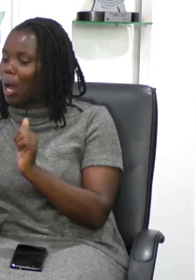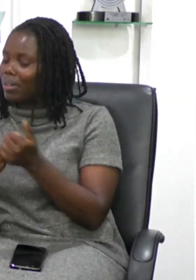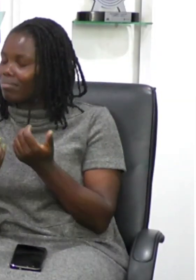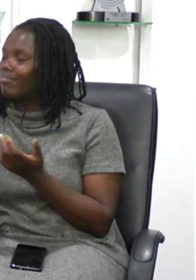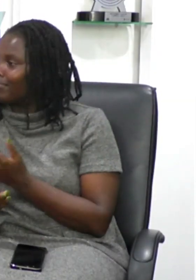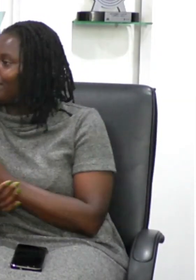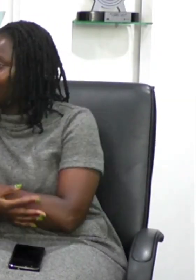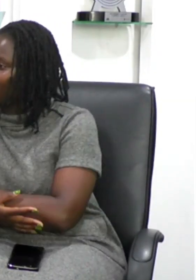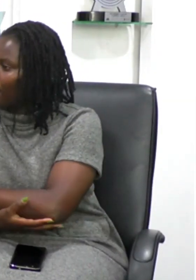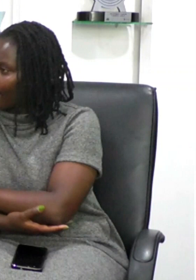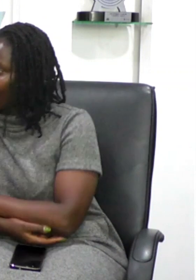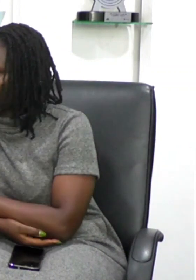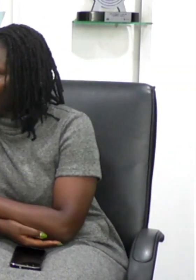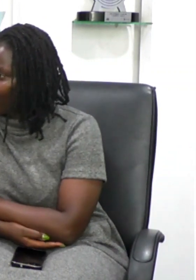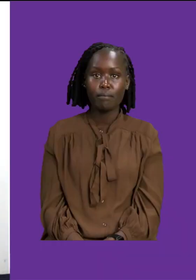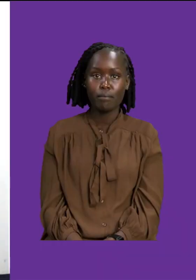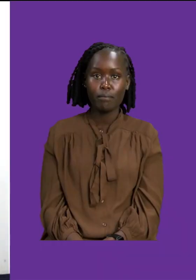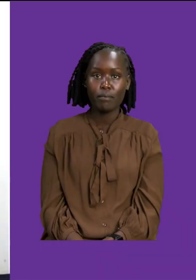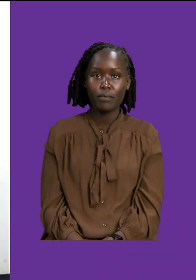What happened? So,